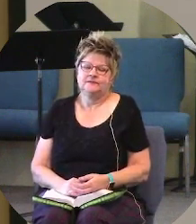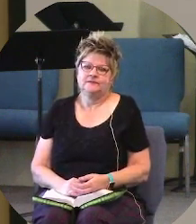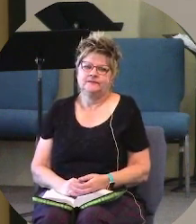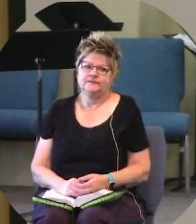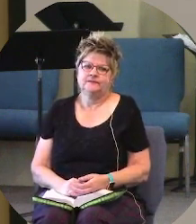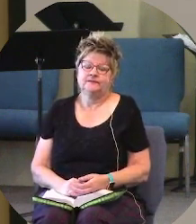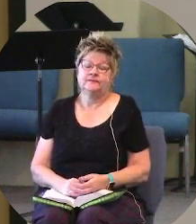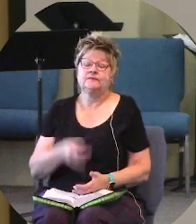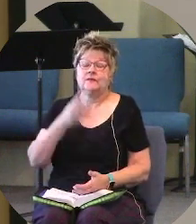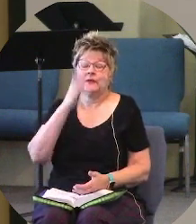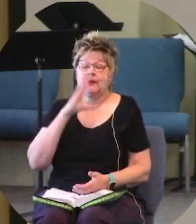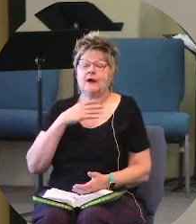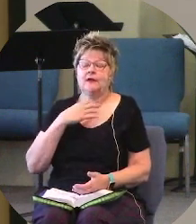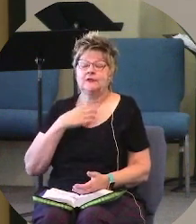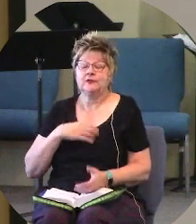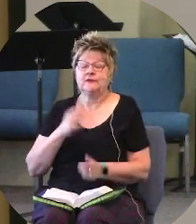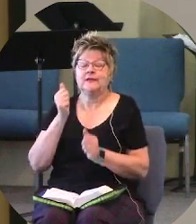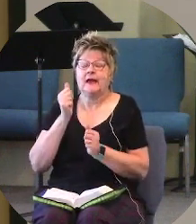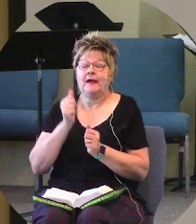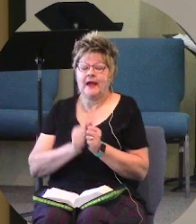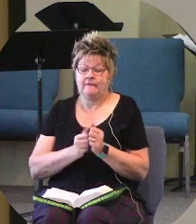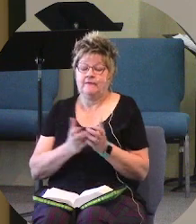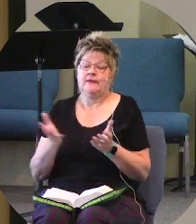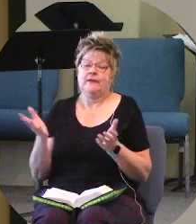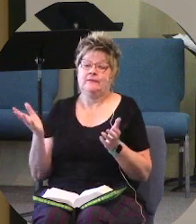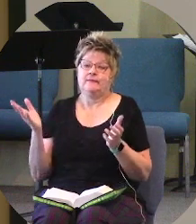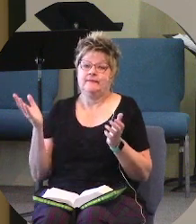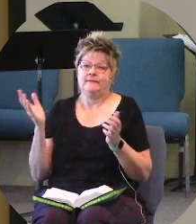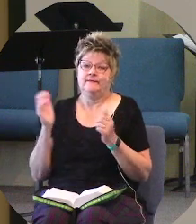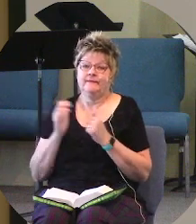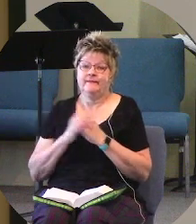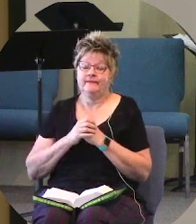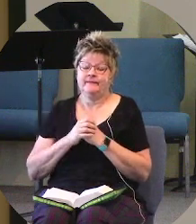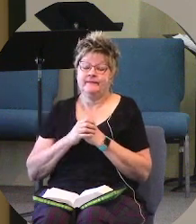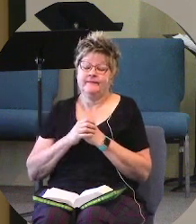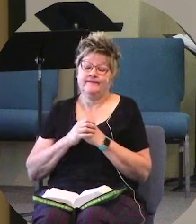He deserves everything.